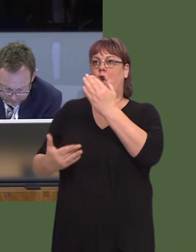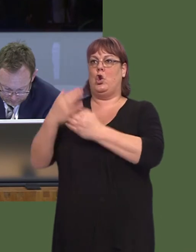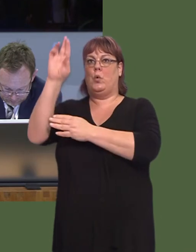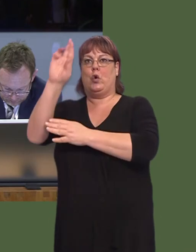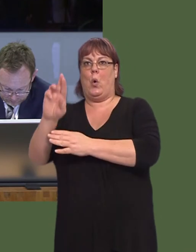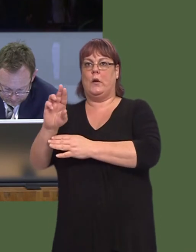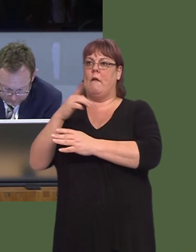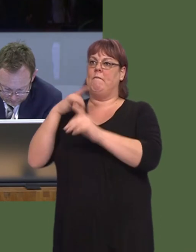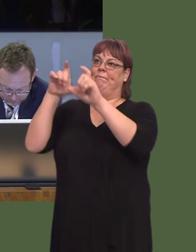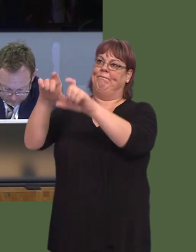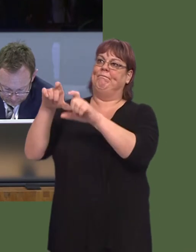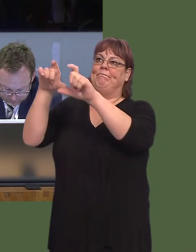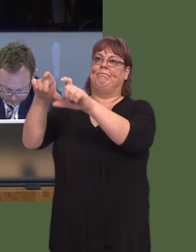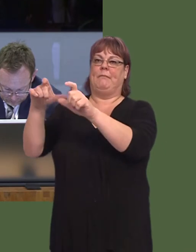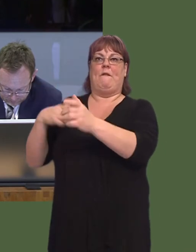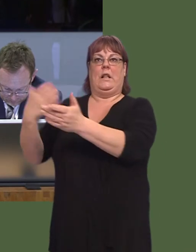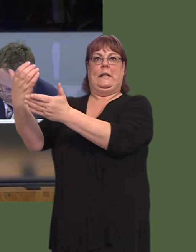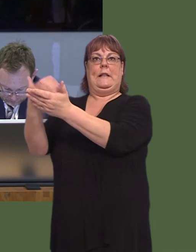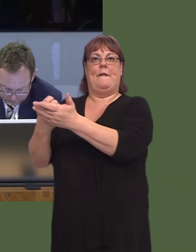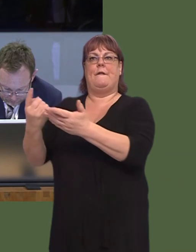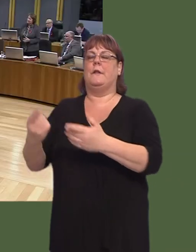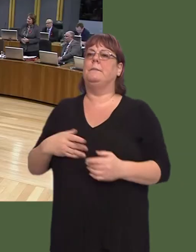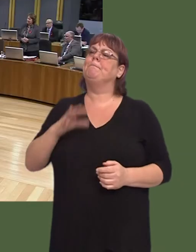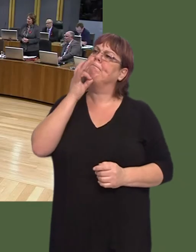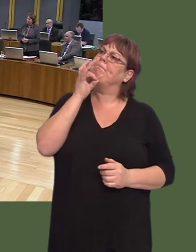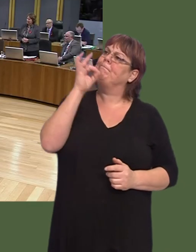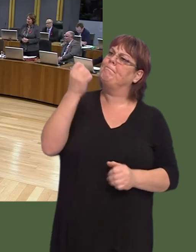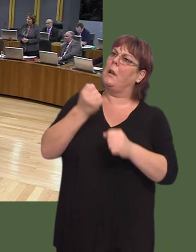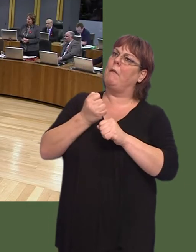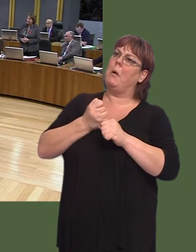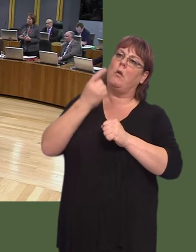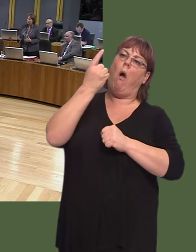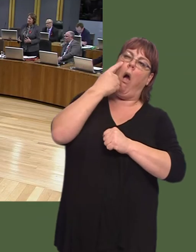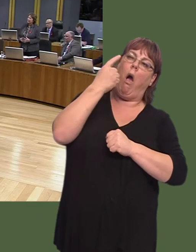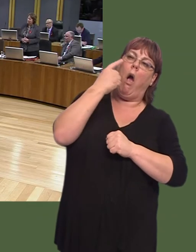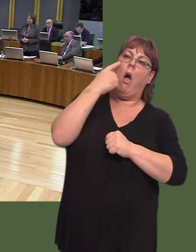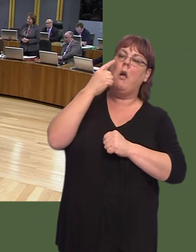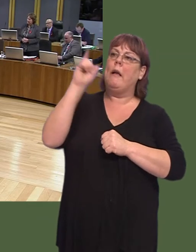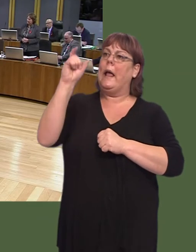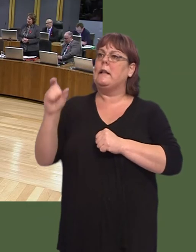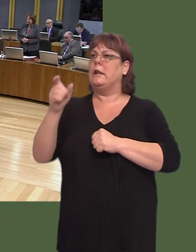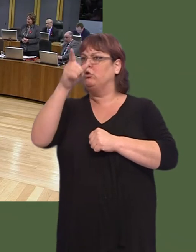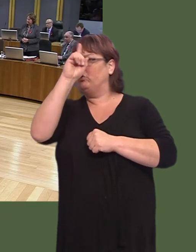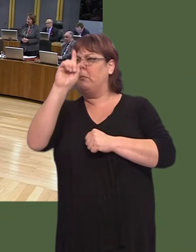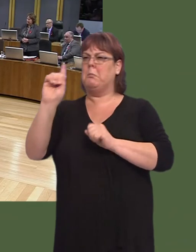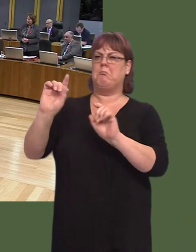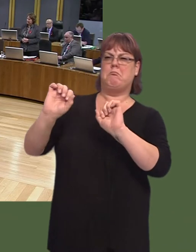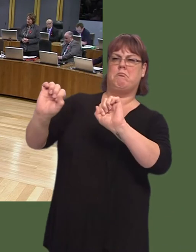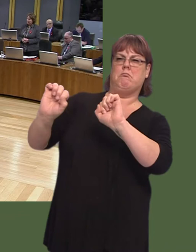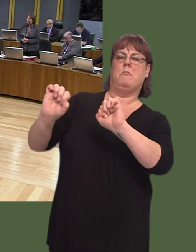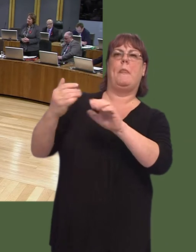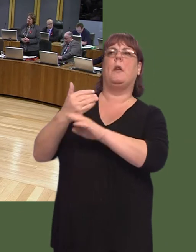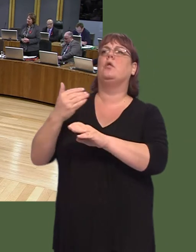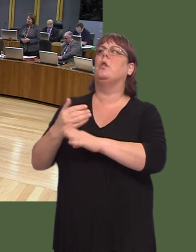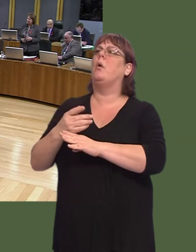permanency, put down new roots in a place of safety. Will you undertake on behalf of your government to look at what places like Italy and Germany